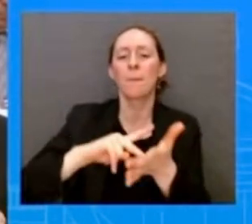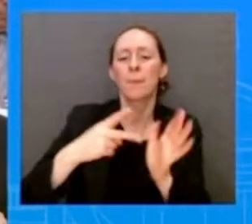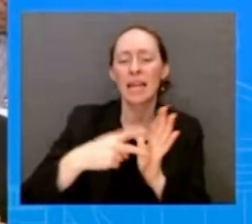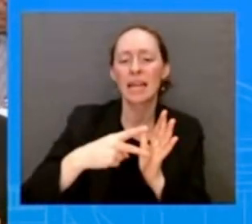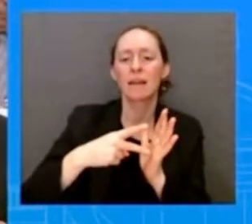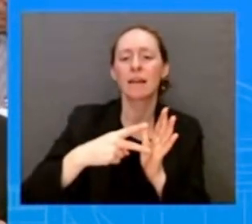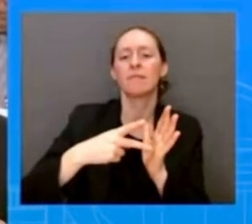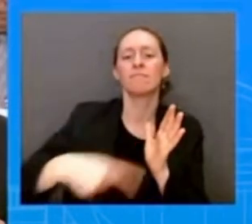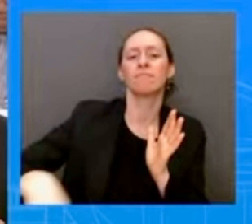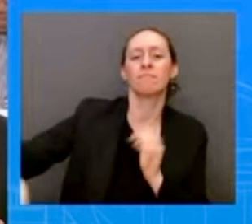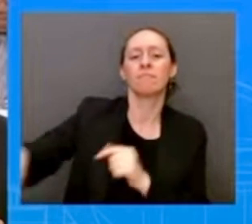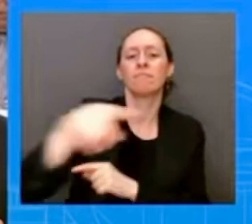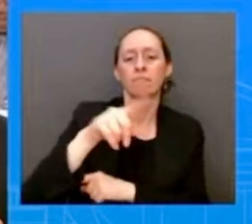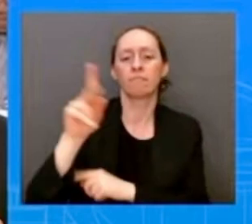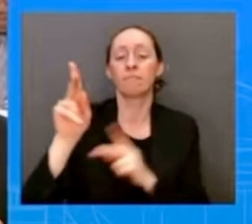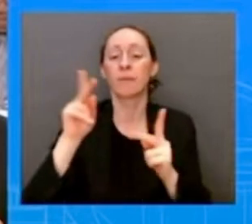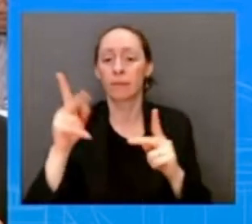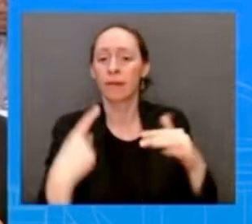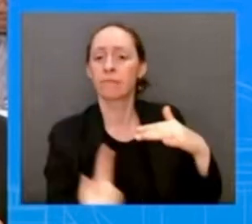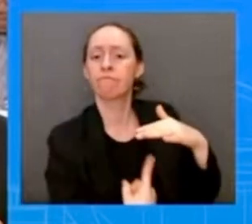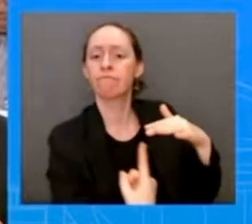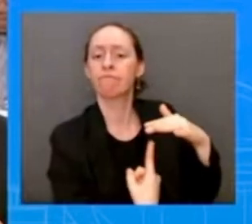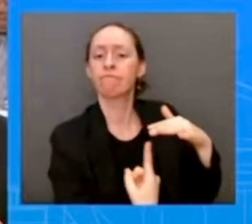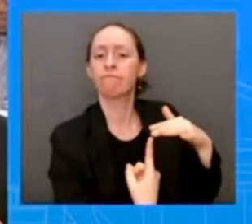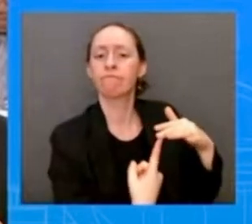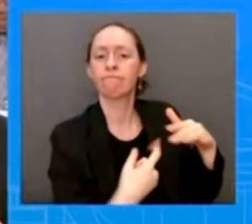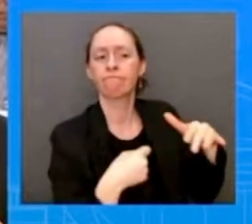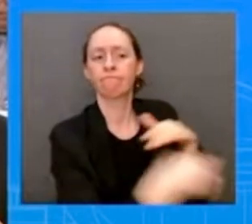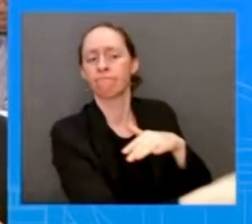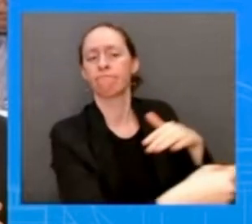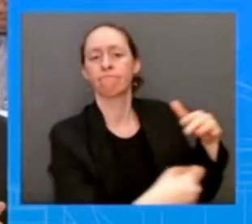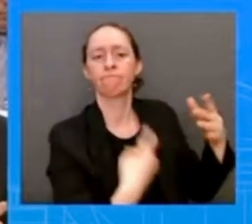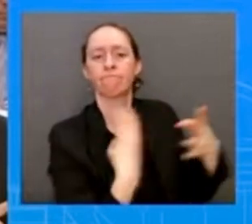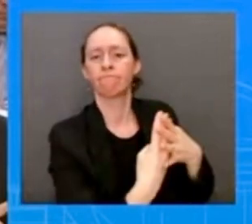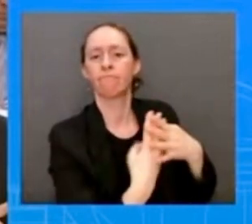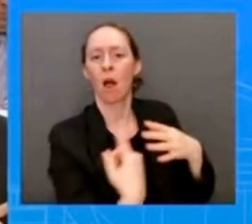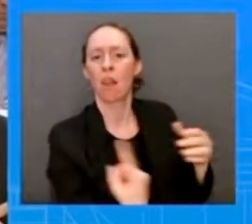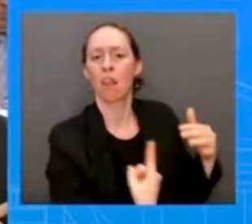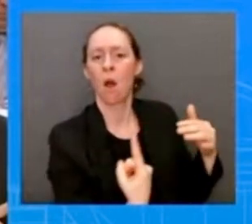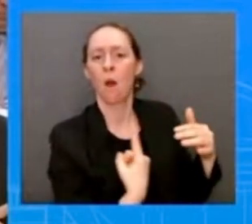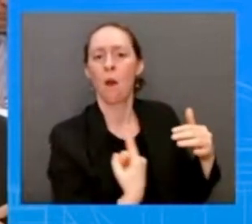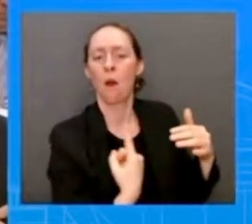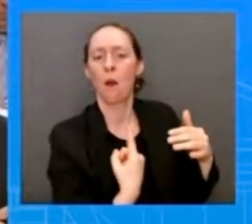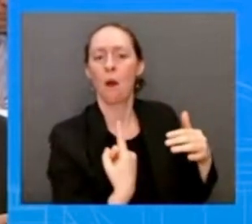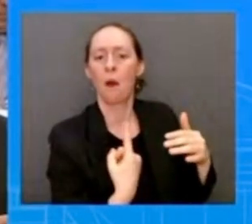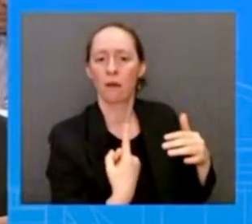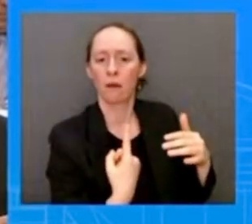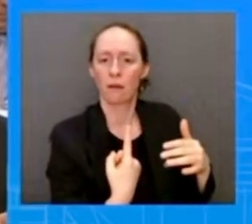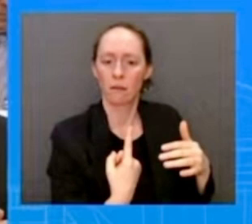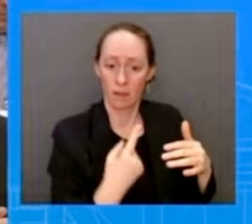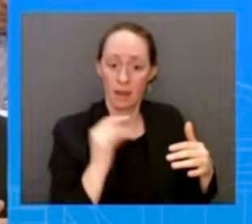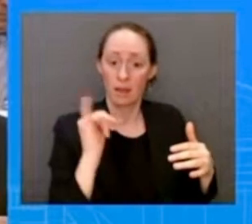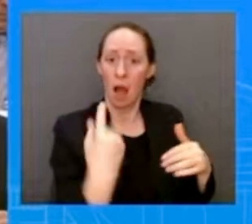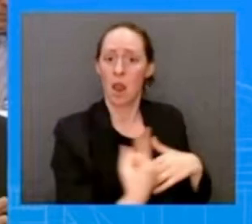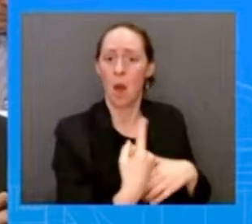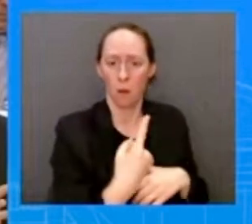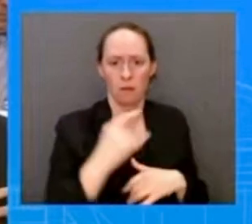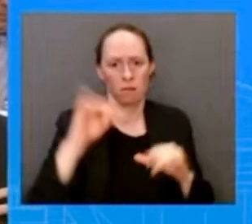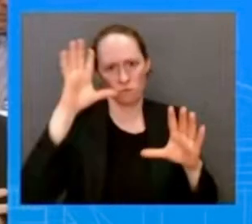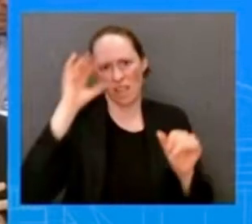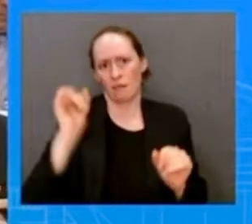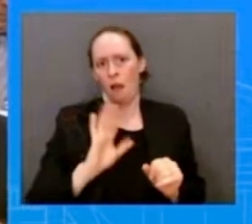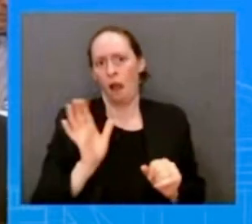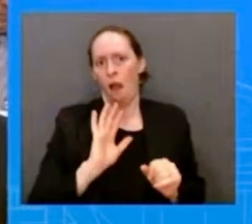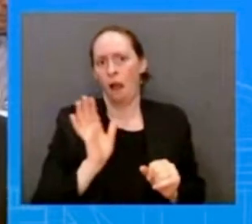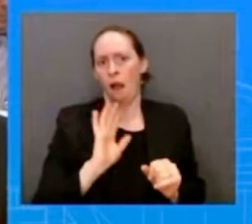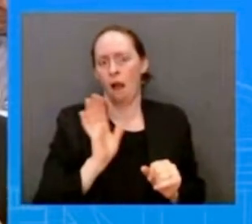in recent years while President Biden has been in office. He opposed solitary confinement during the campaign. Mm-hmm. What do you attribute the rise of people